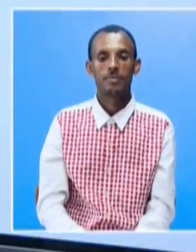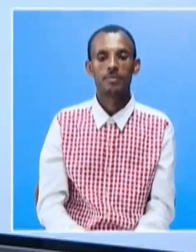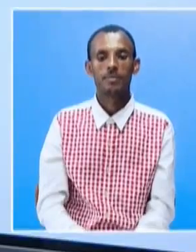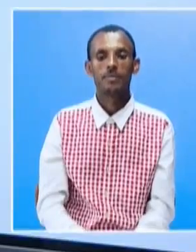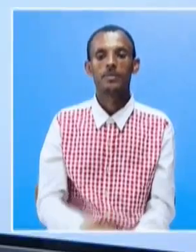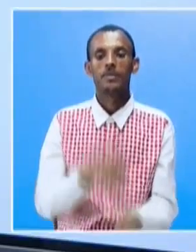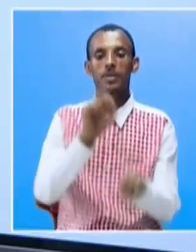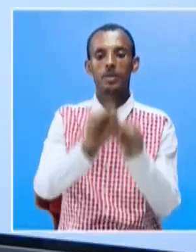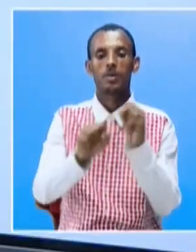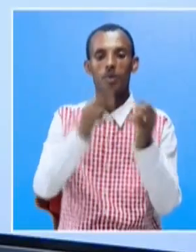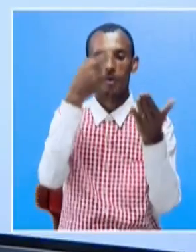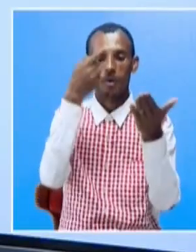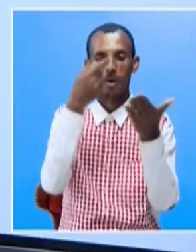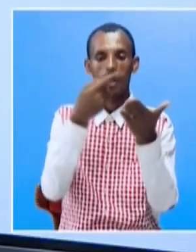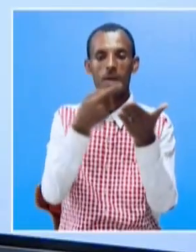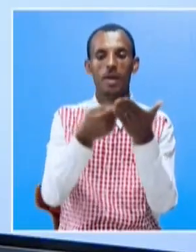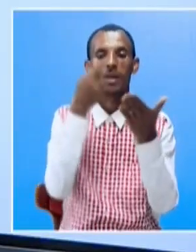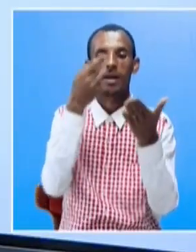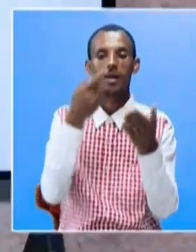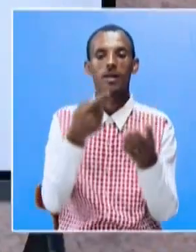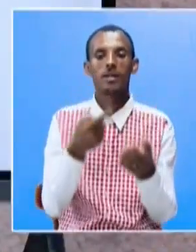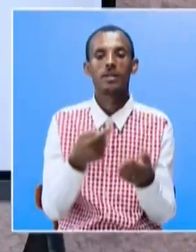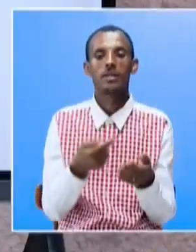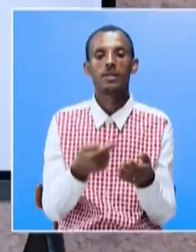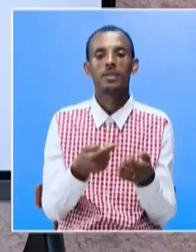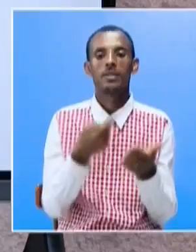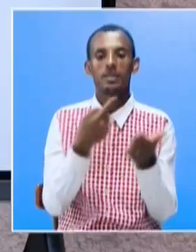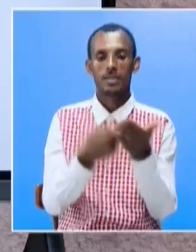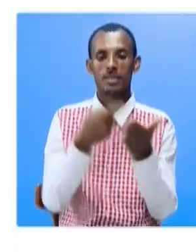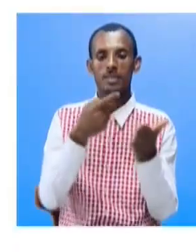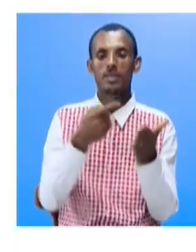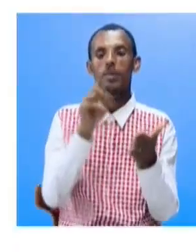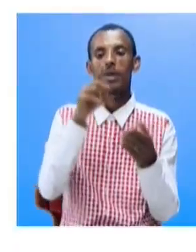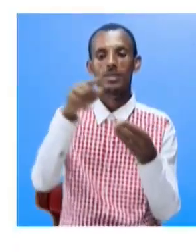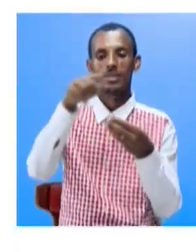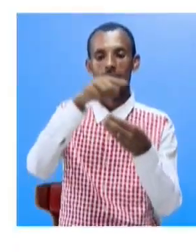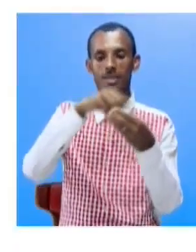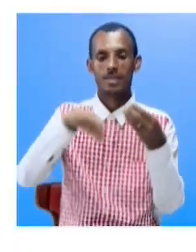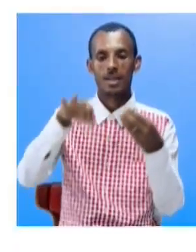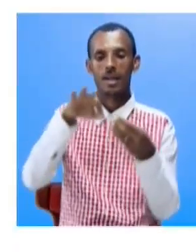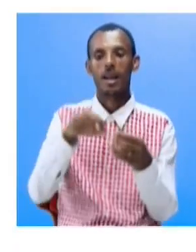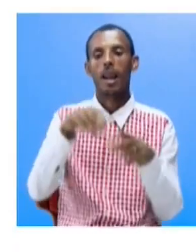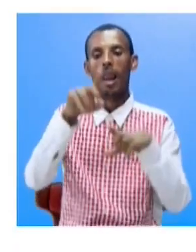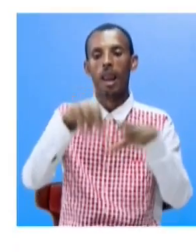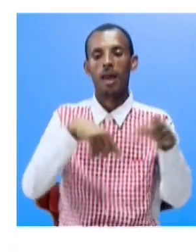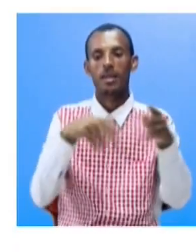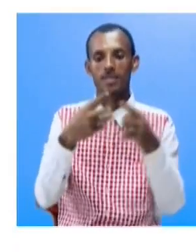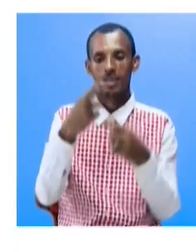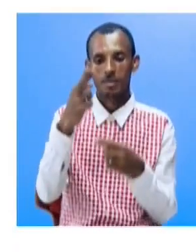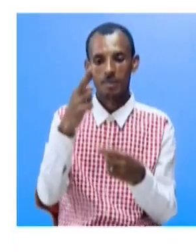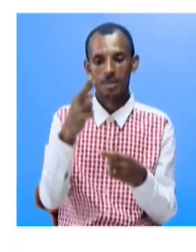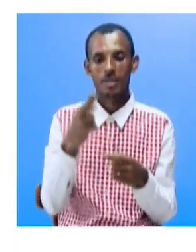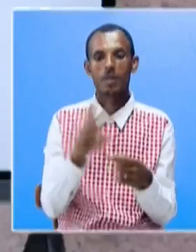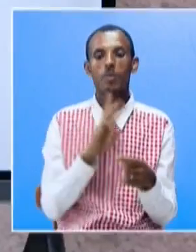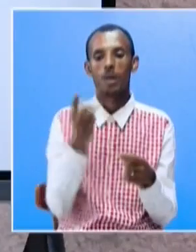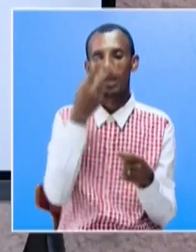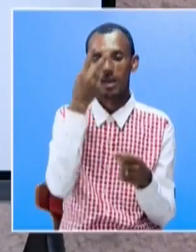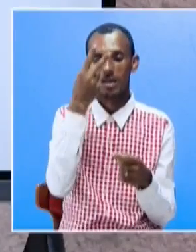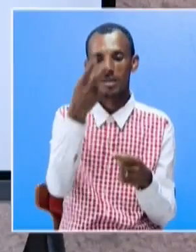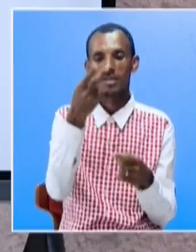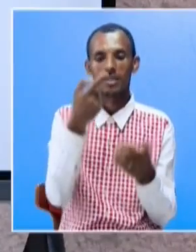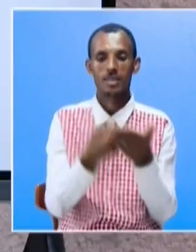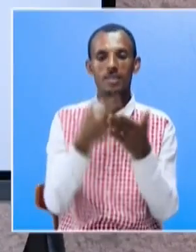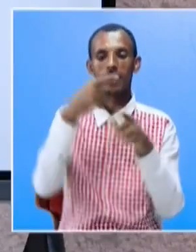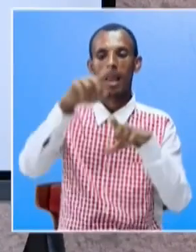So here, if you take this line segment, as you can see, this